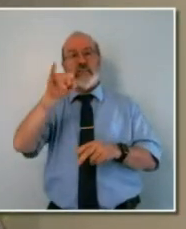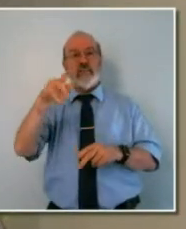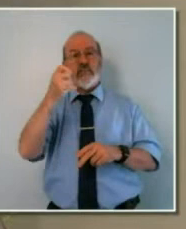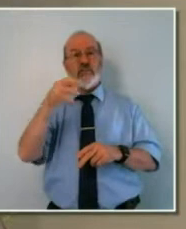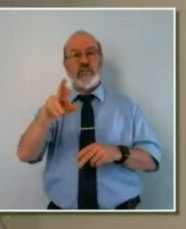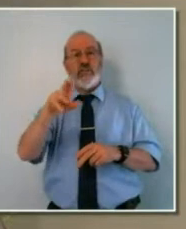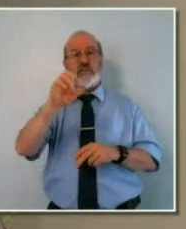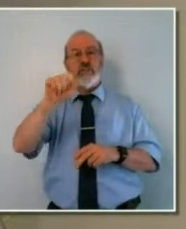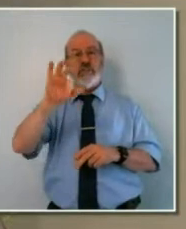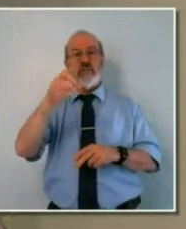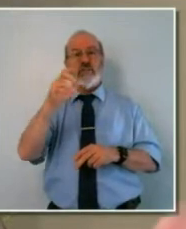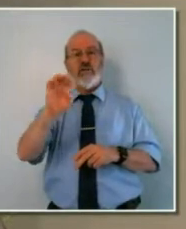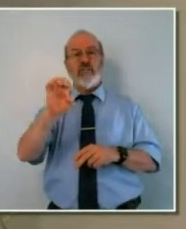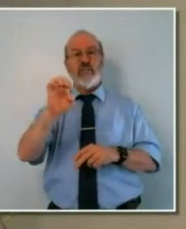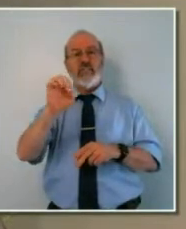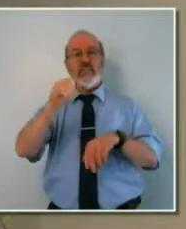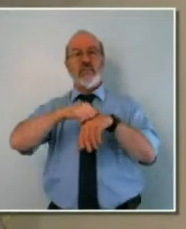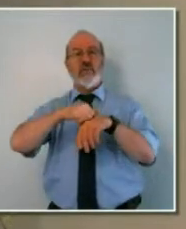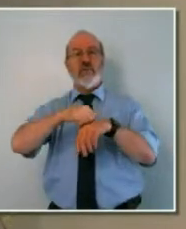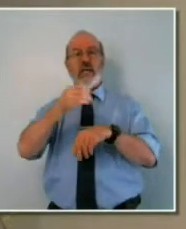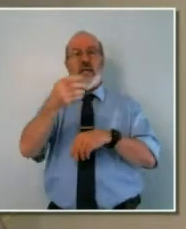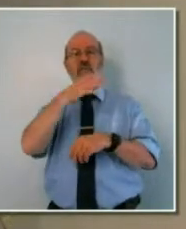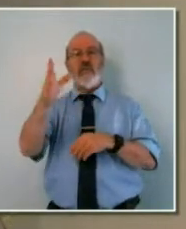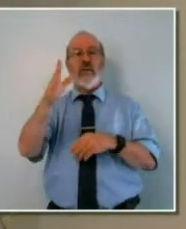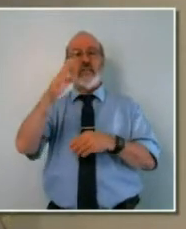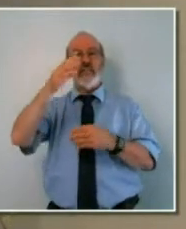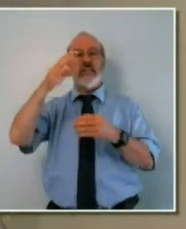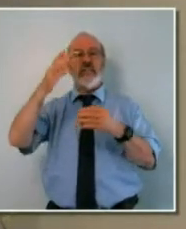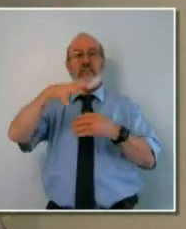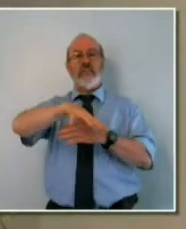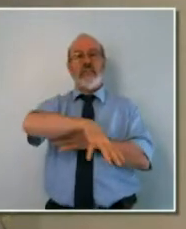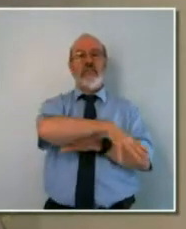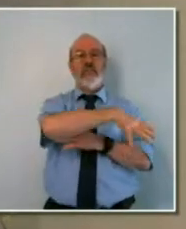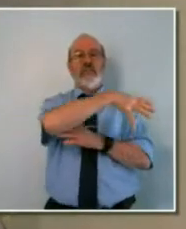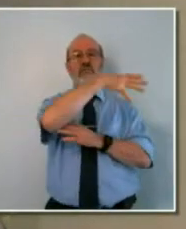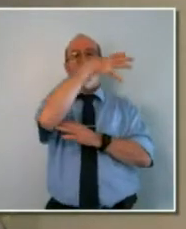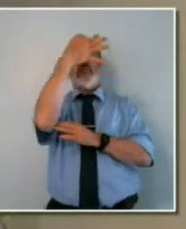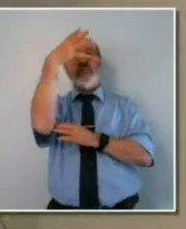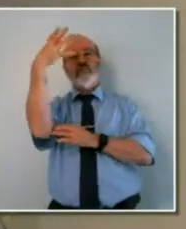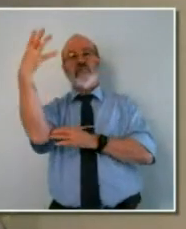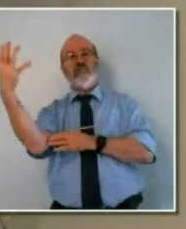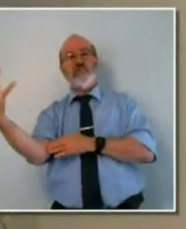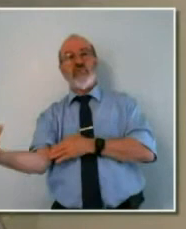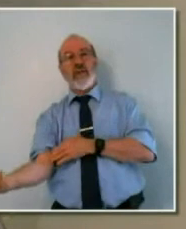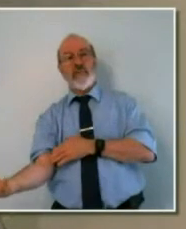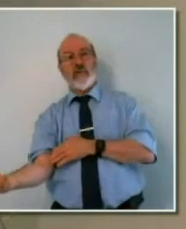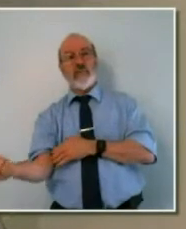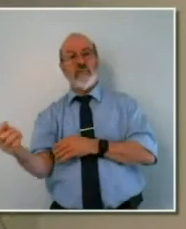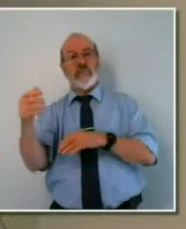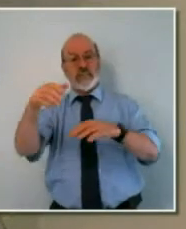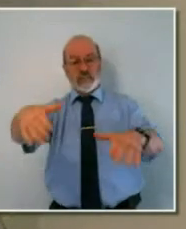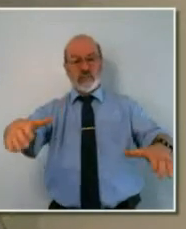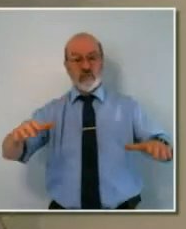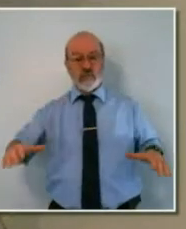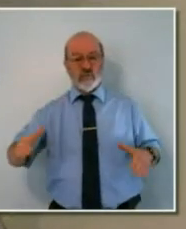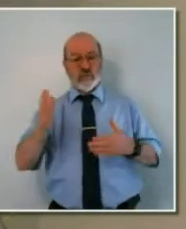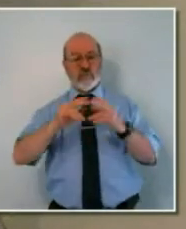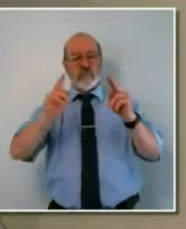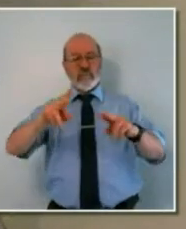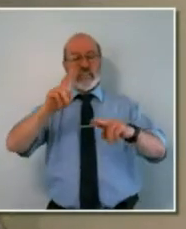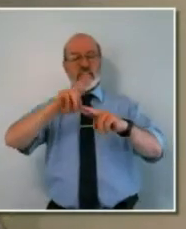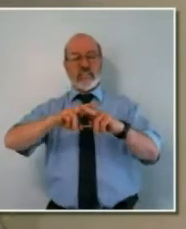stone. And watch, there was a rainbow. Picture this in your mind. There's a throne, someone seated on the